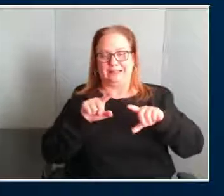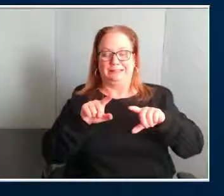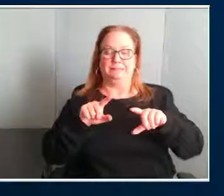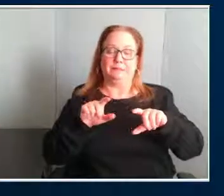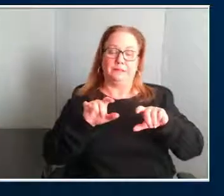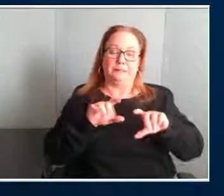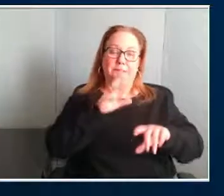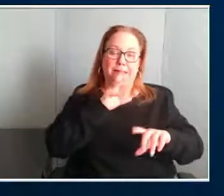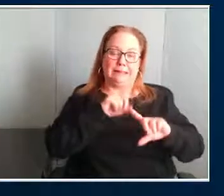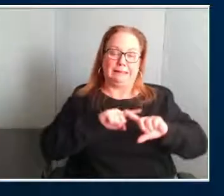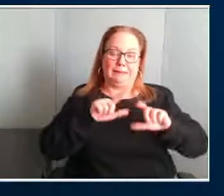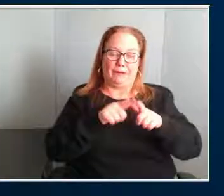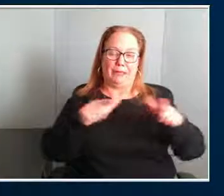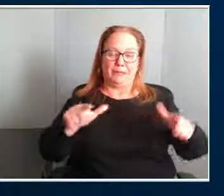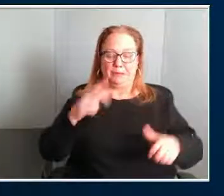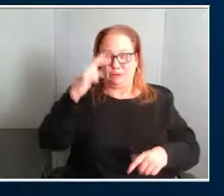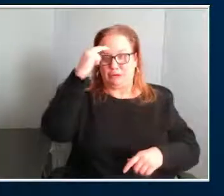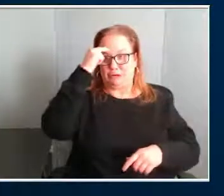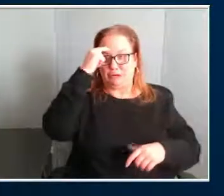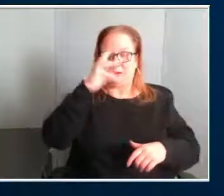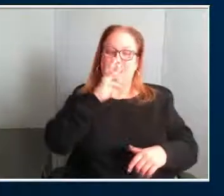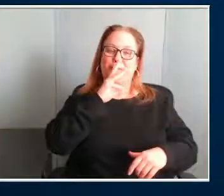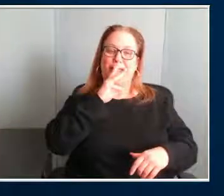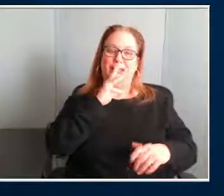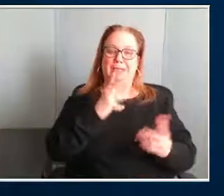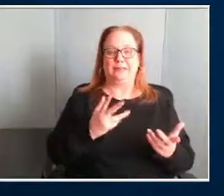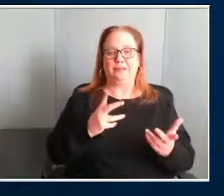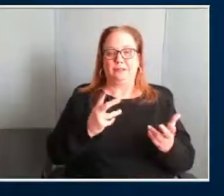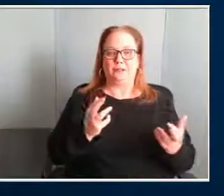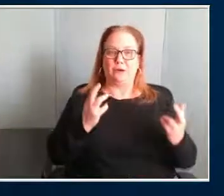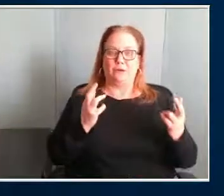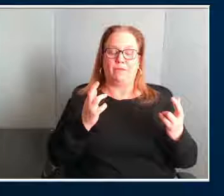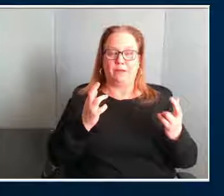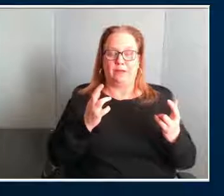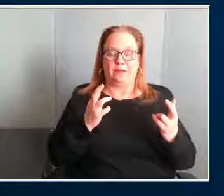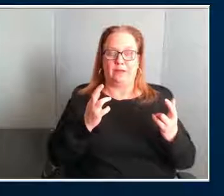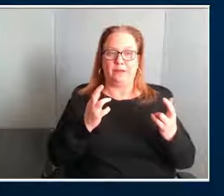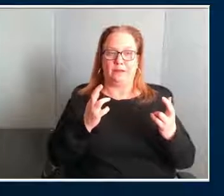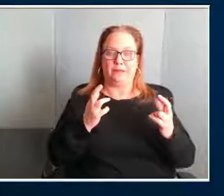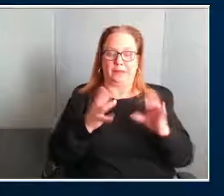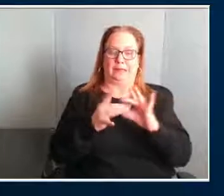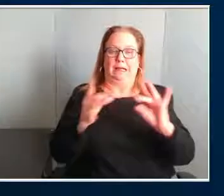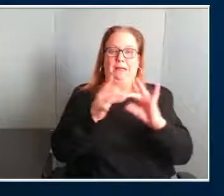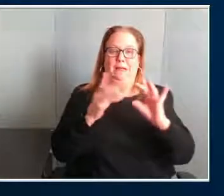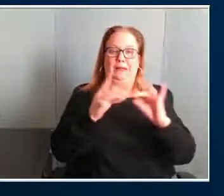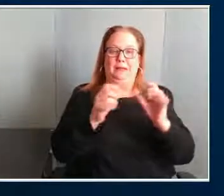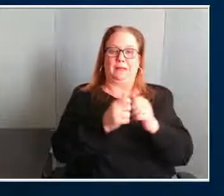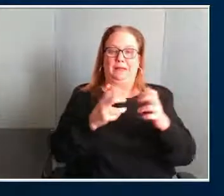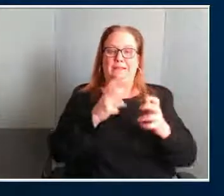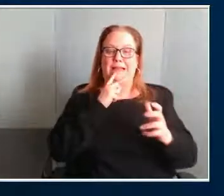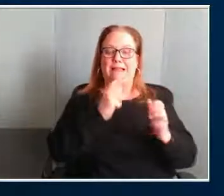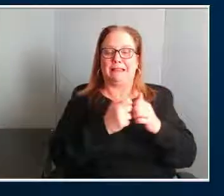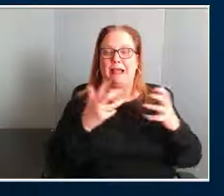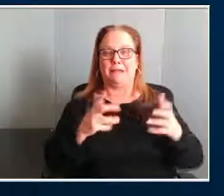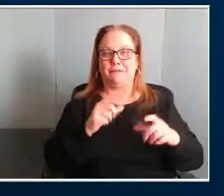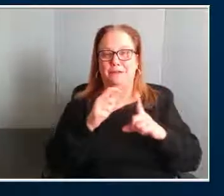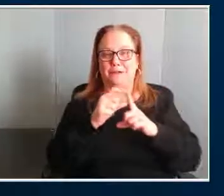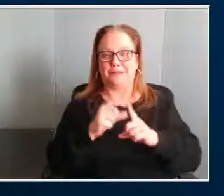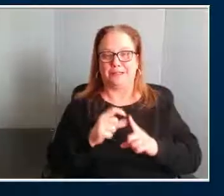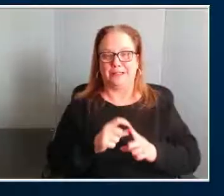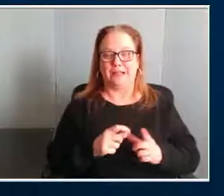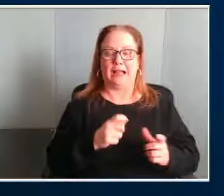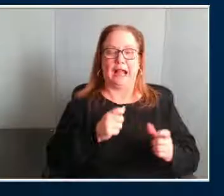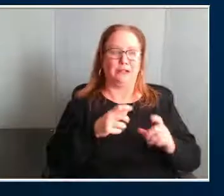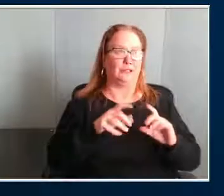this neurospeak is really just helps us get to the whole point right across to each other really fast without so many words. I'm a little more verbose, so I just keep